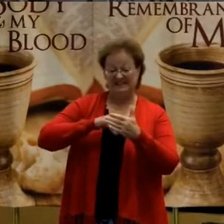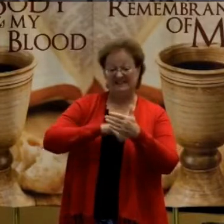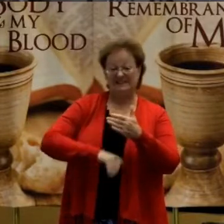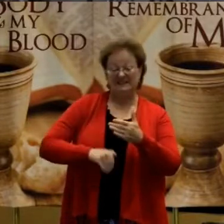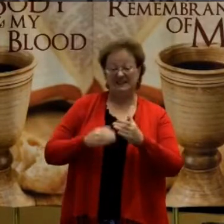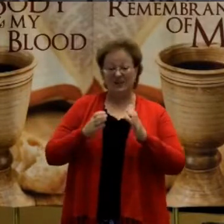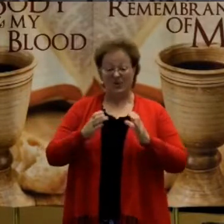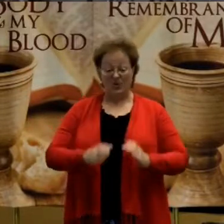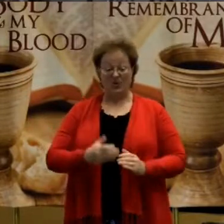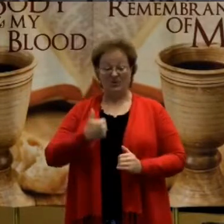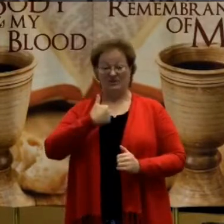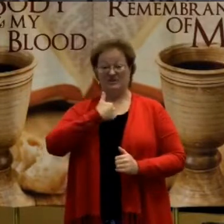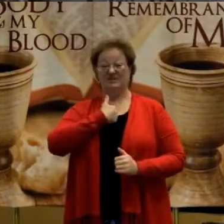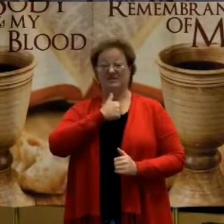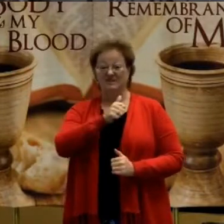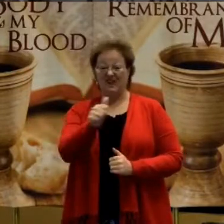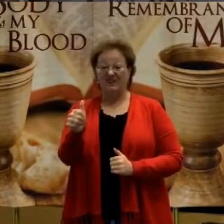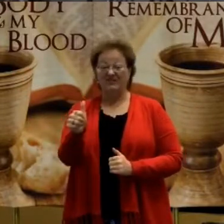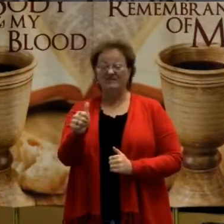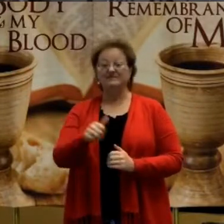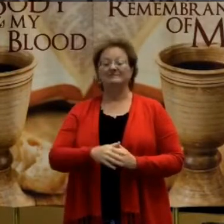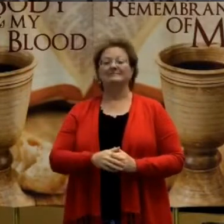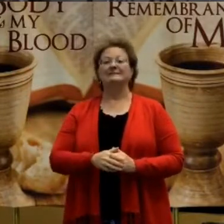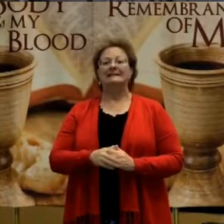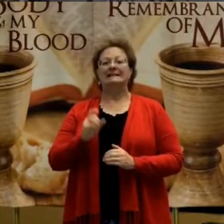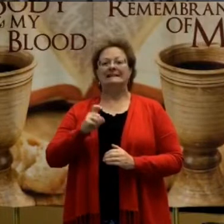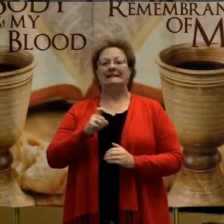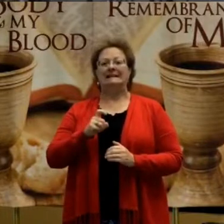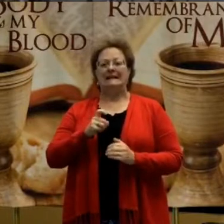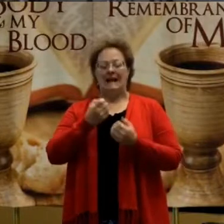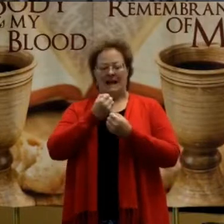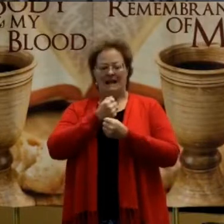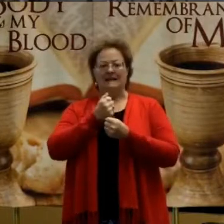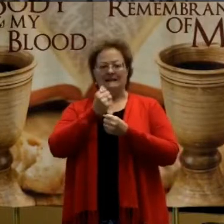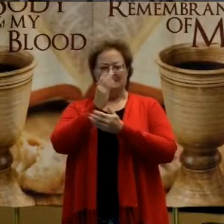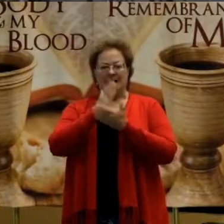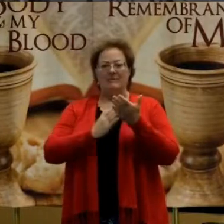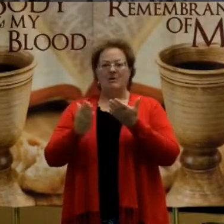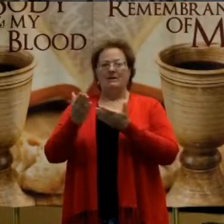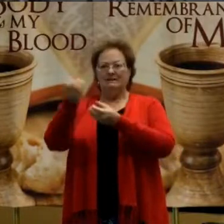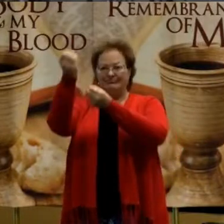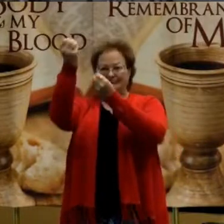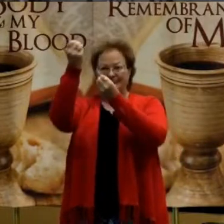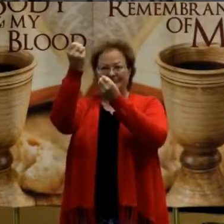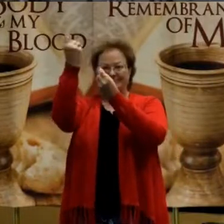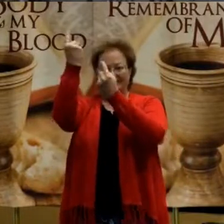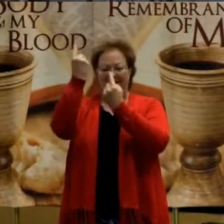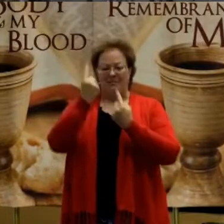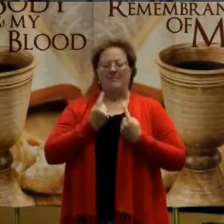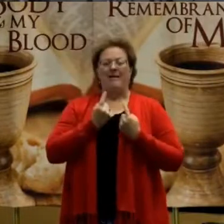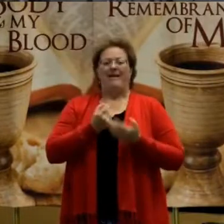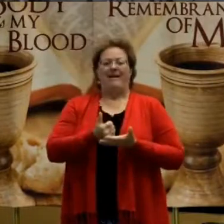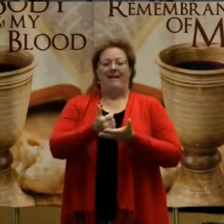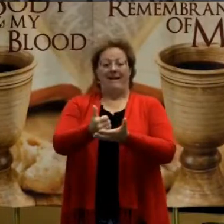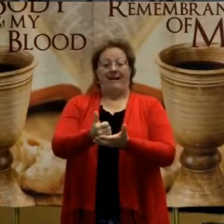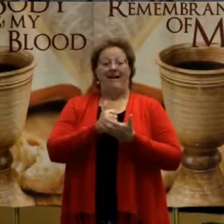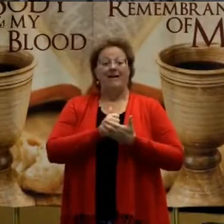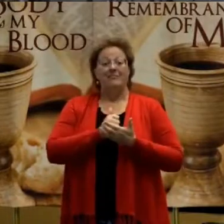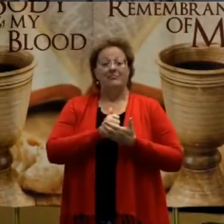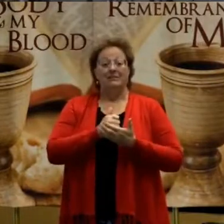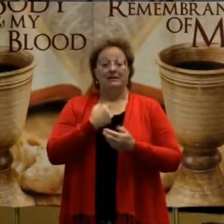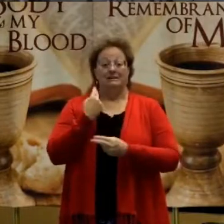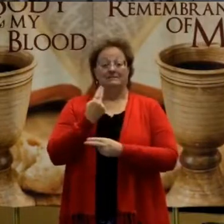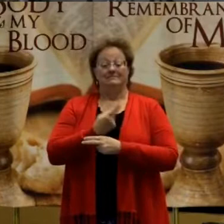need an intercessor, somebody to come and help get you out. Pastor Craig today is going to be talking about how we have an intercessor, not just someone